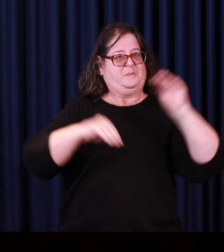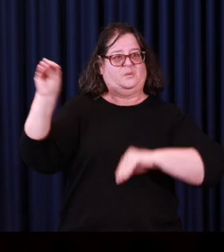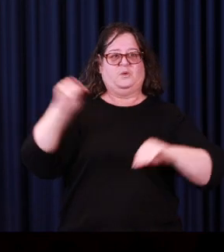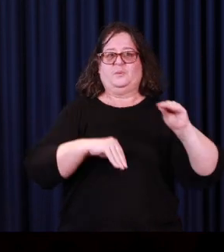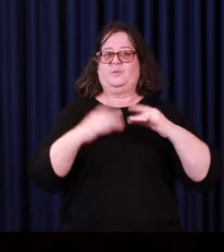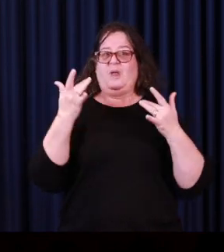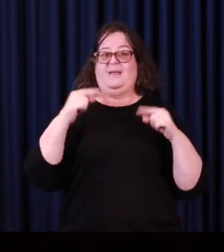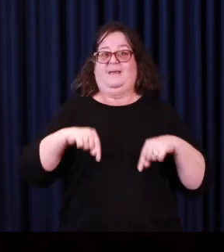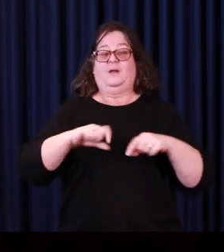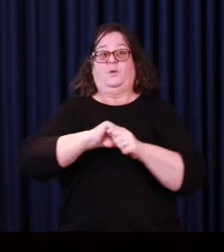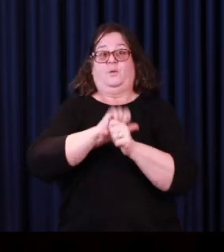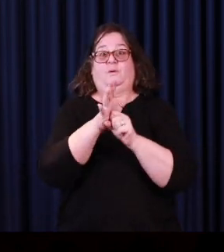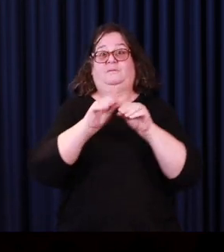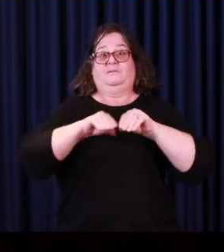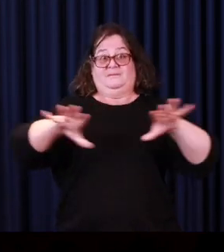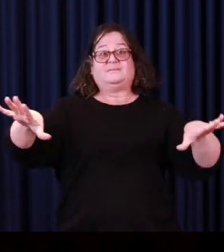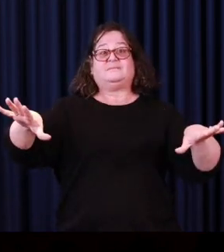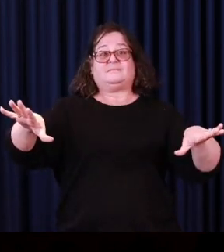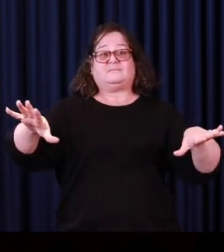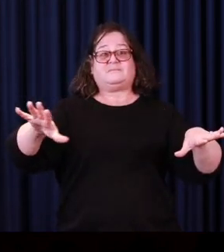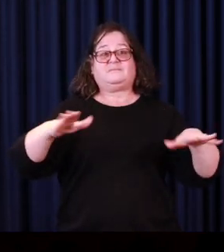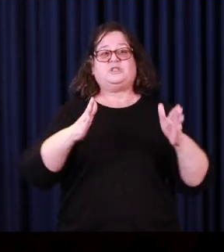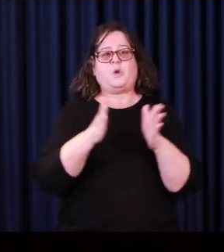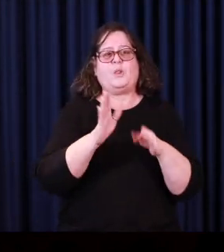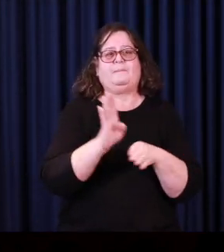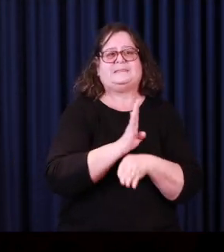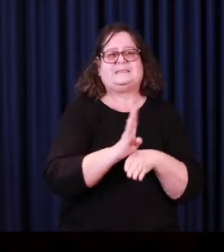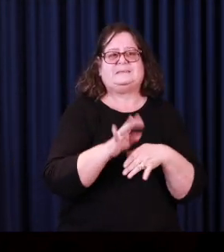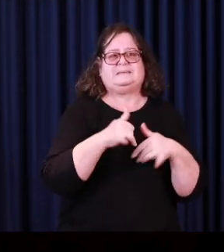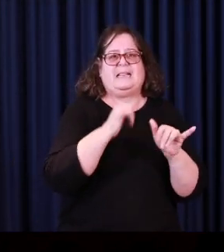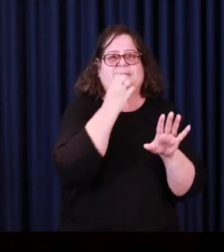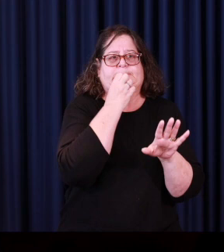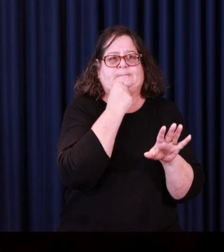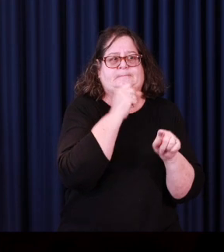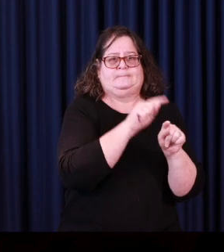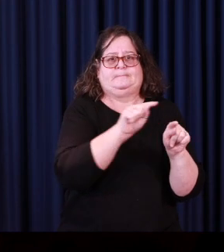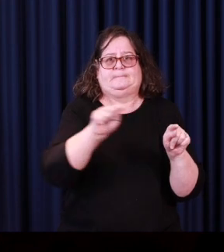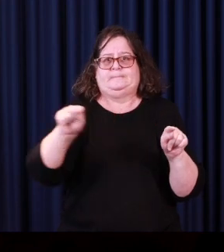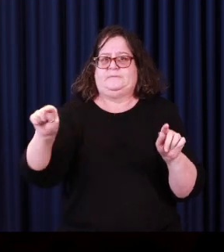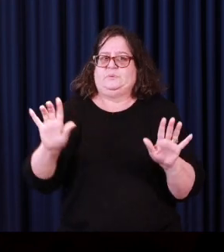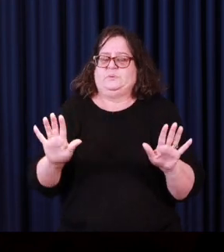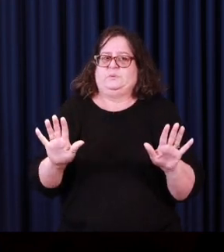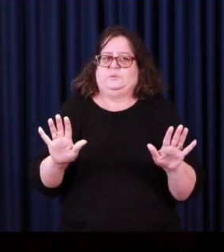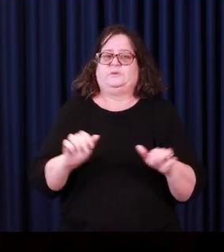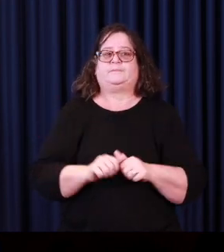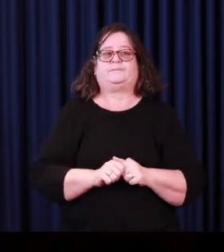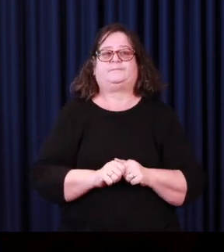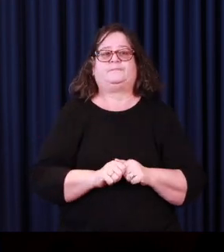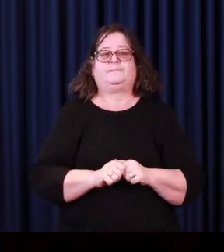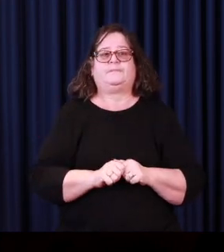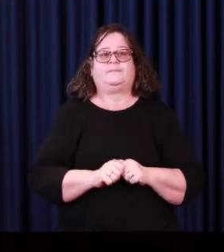never took our small businesses or their workers for granted. As bad as things got,